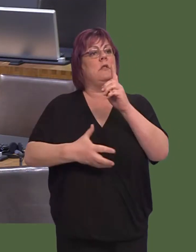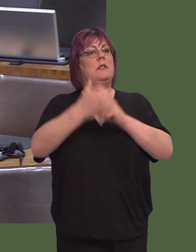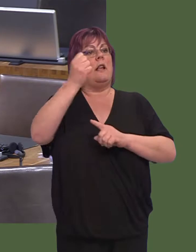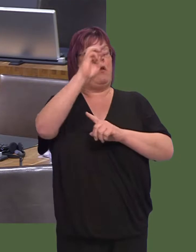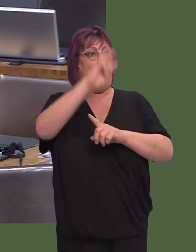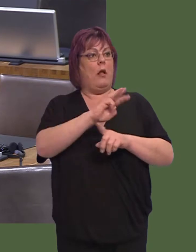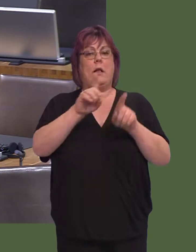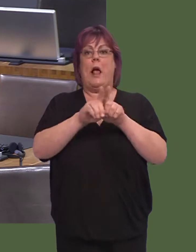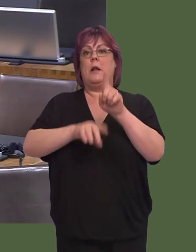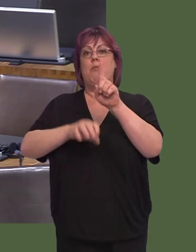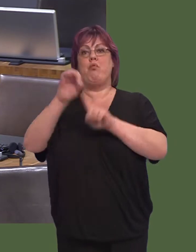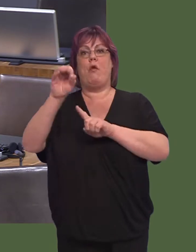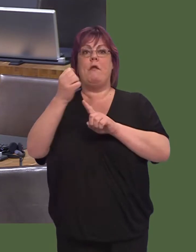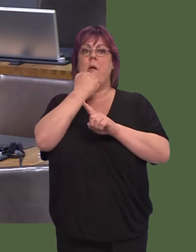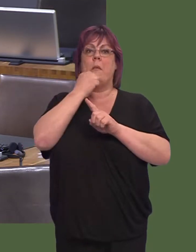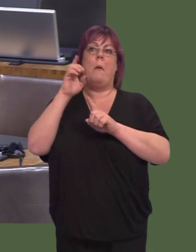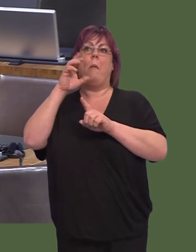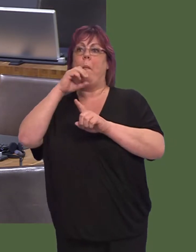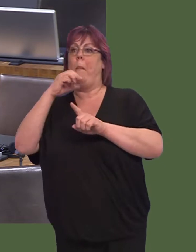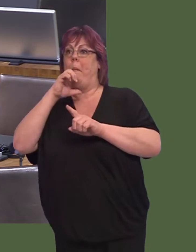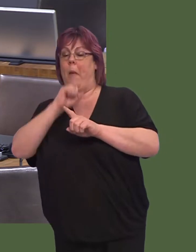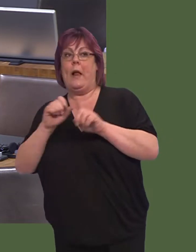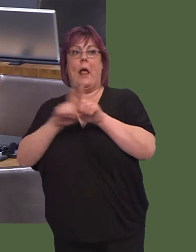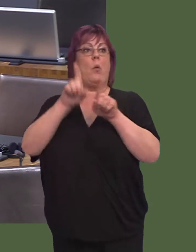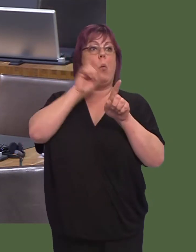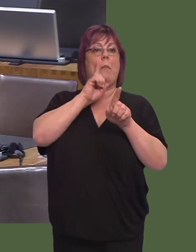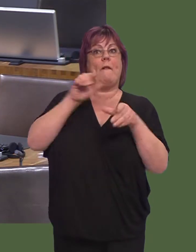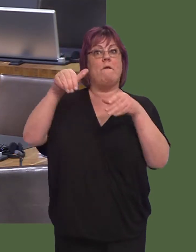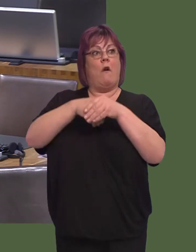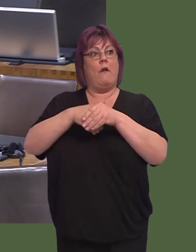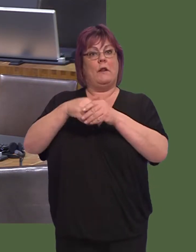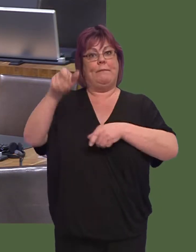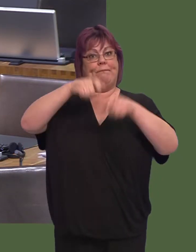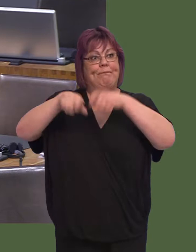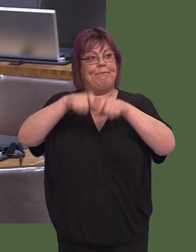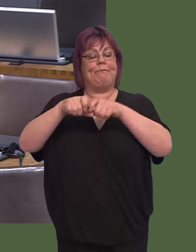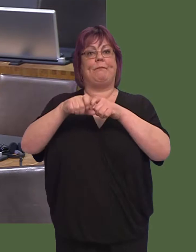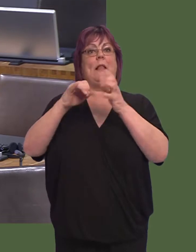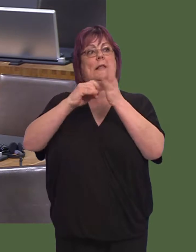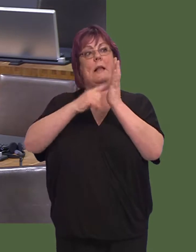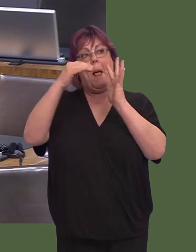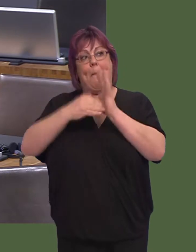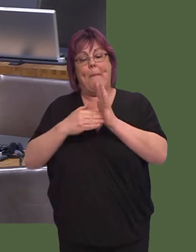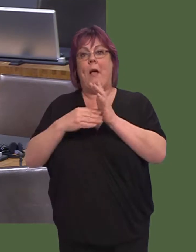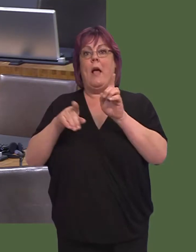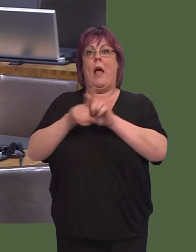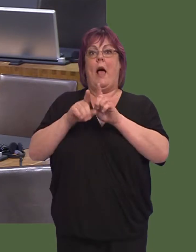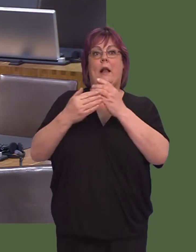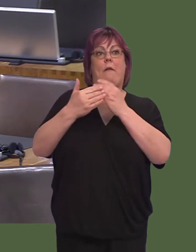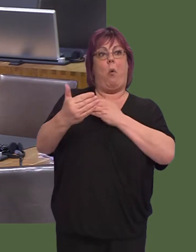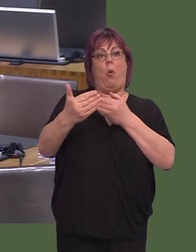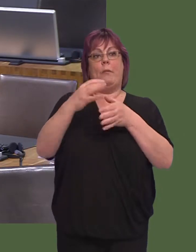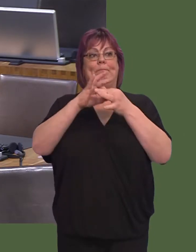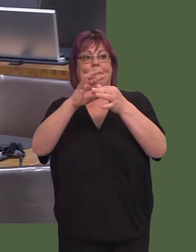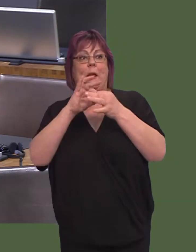Wales. Improved gender balance in STEM is being highlighted in work on curriculum reform in professional learning provision and through